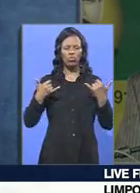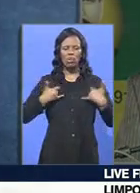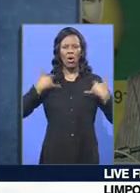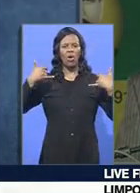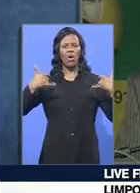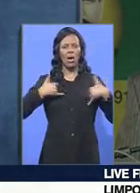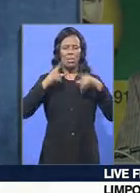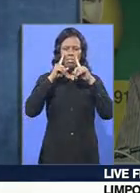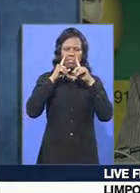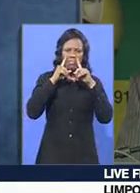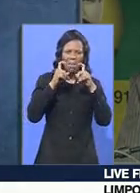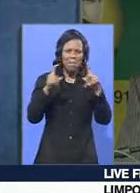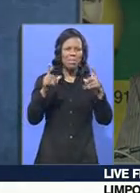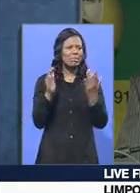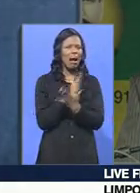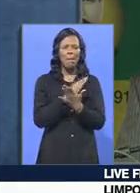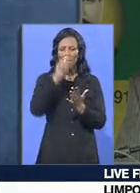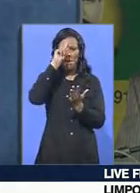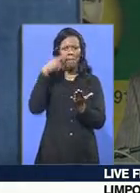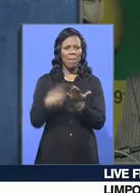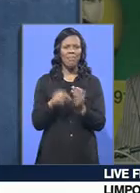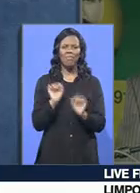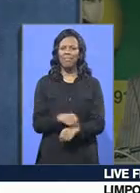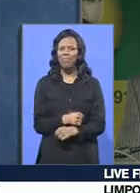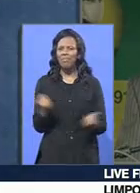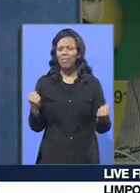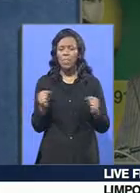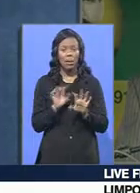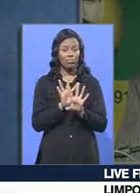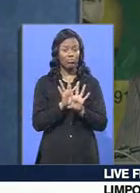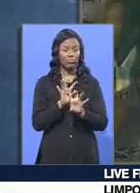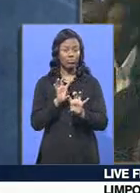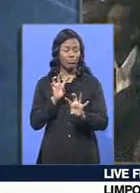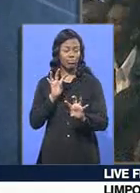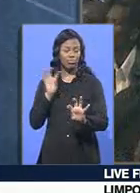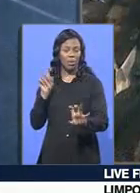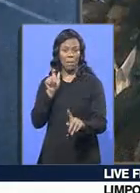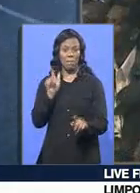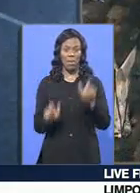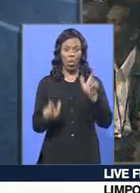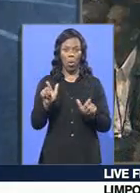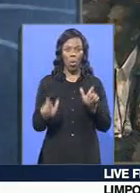and disbelief. The masses visualized